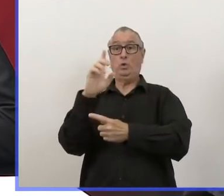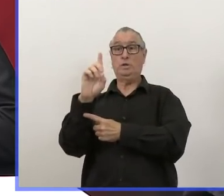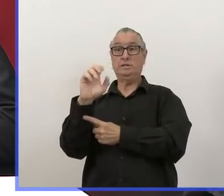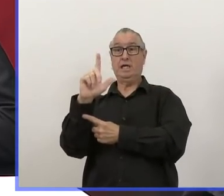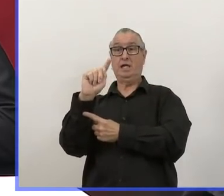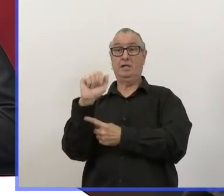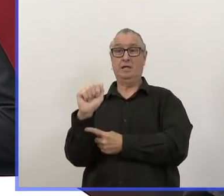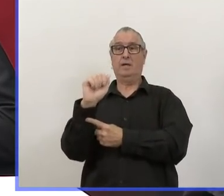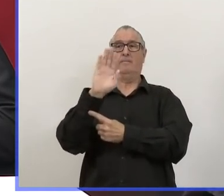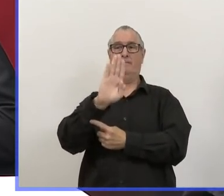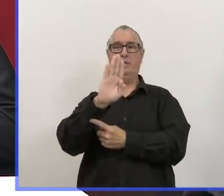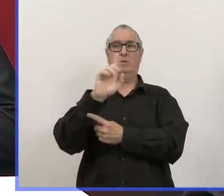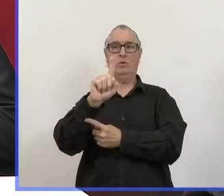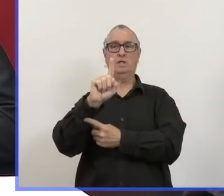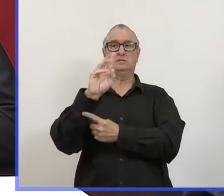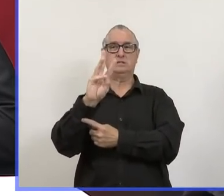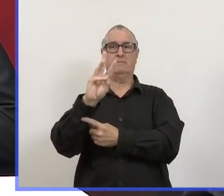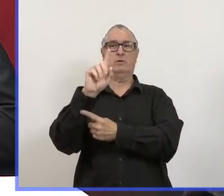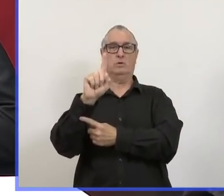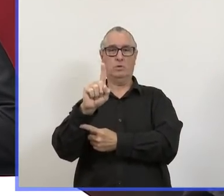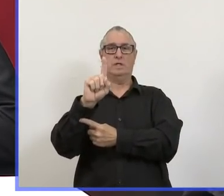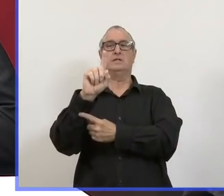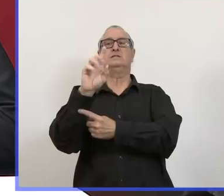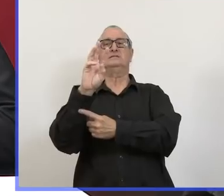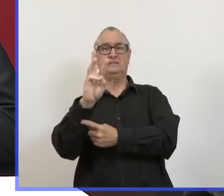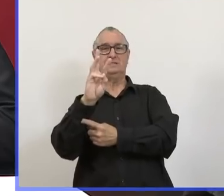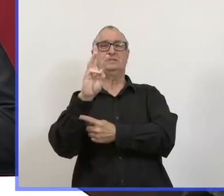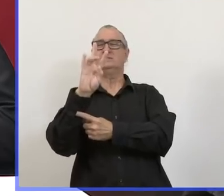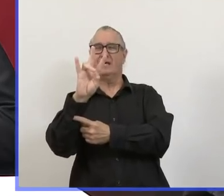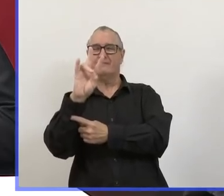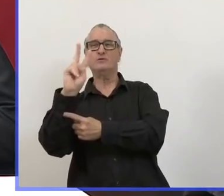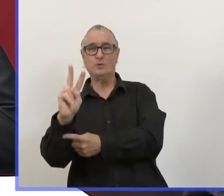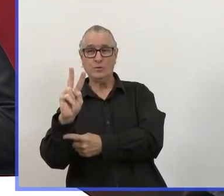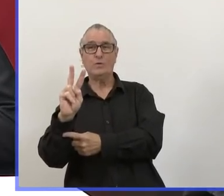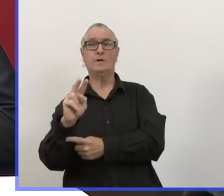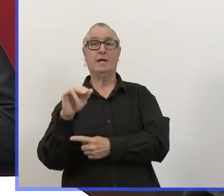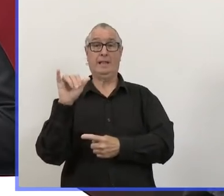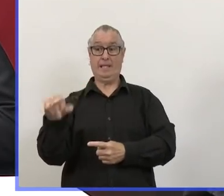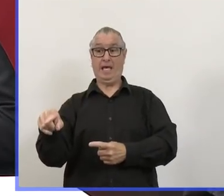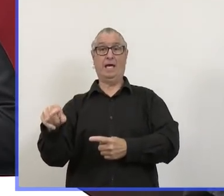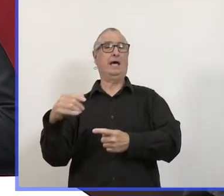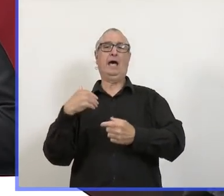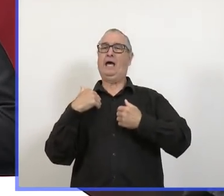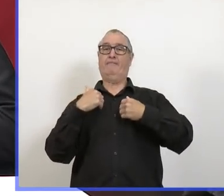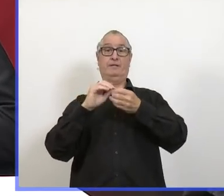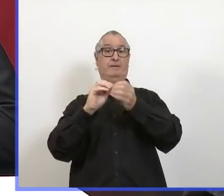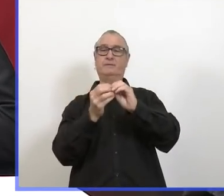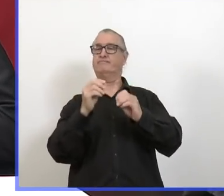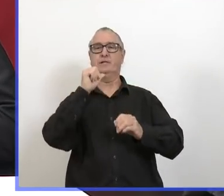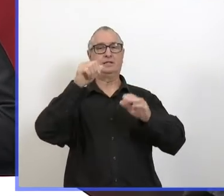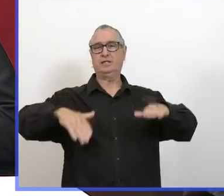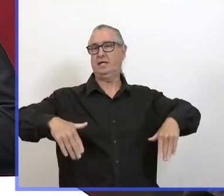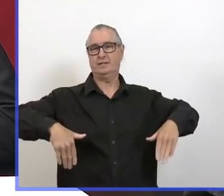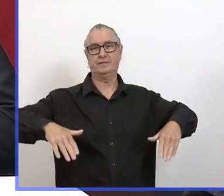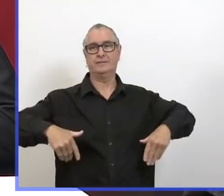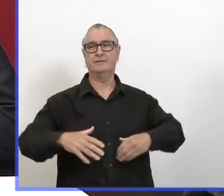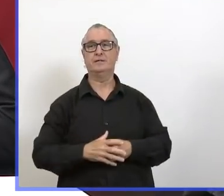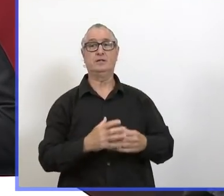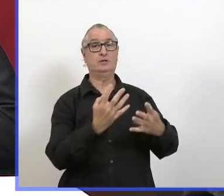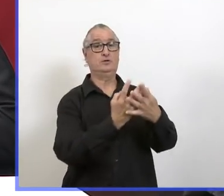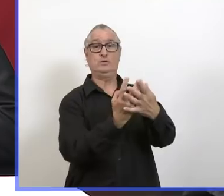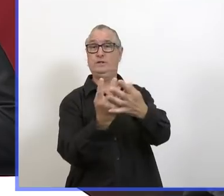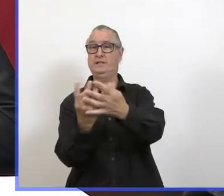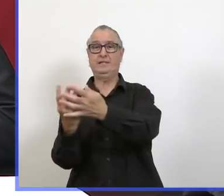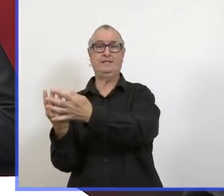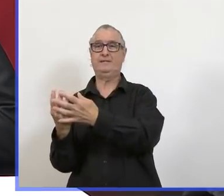B16172 variant, we don't have a screen for it at this point yet. So, the lab, both provincially and nationally, is working